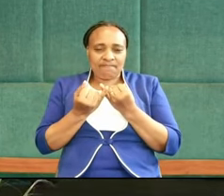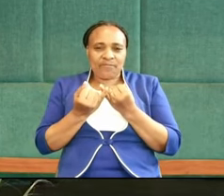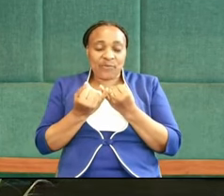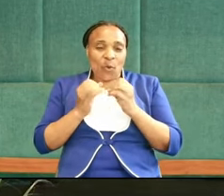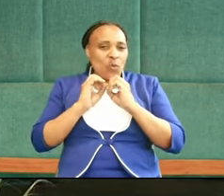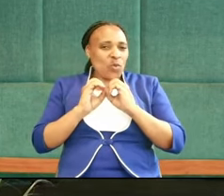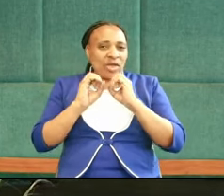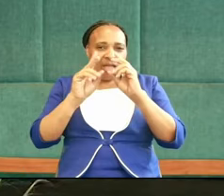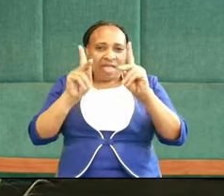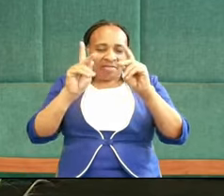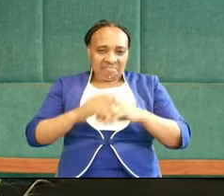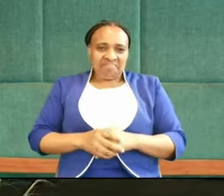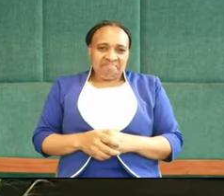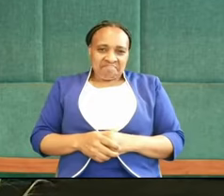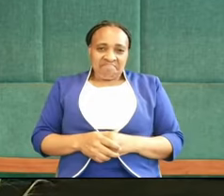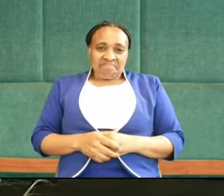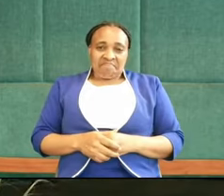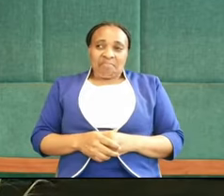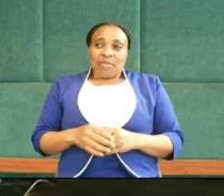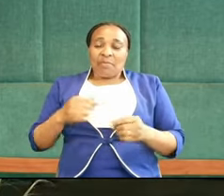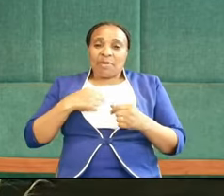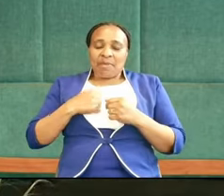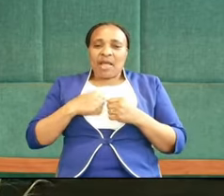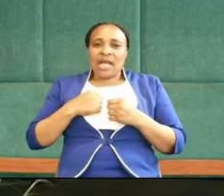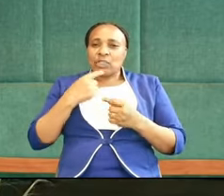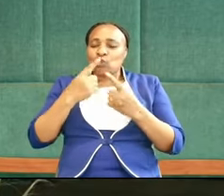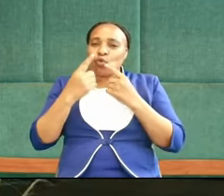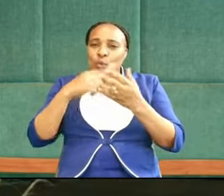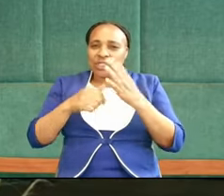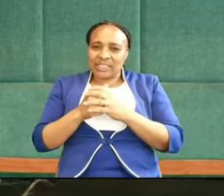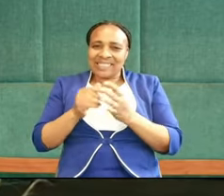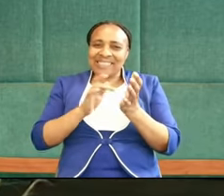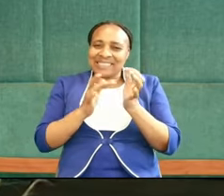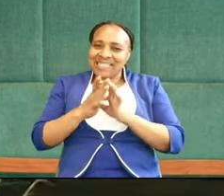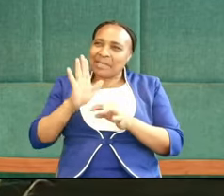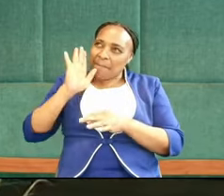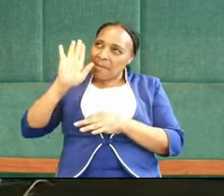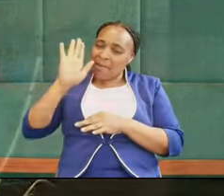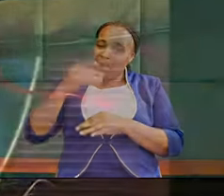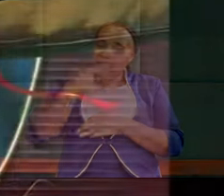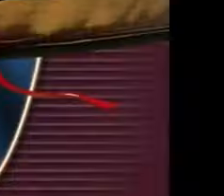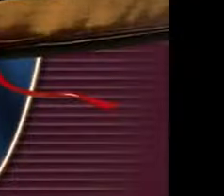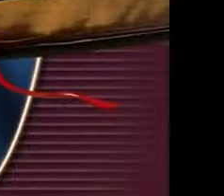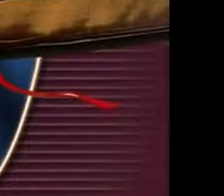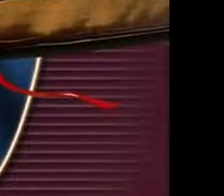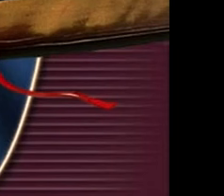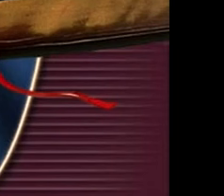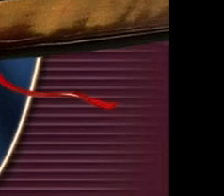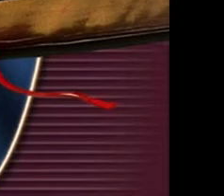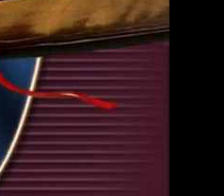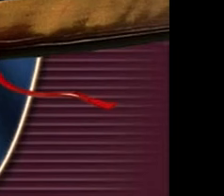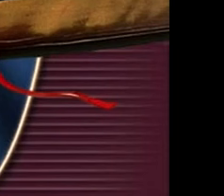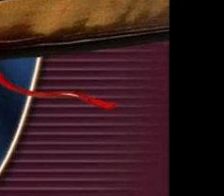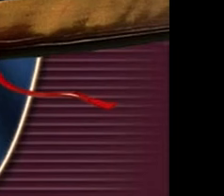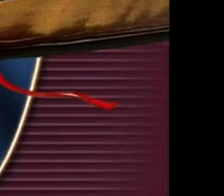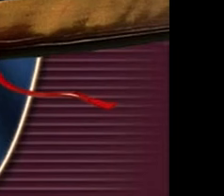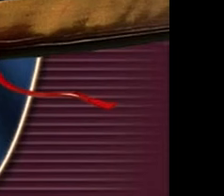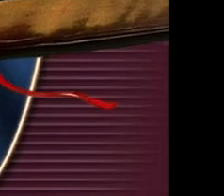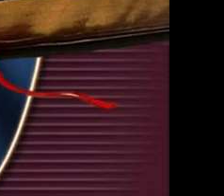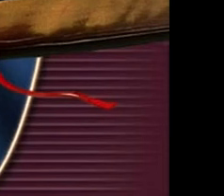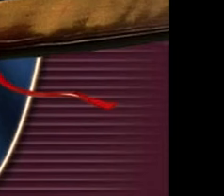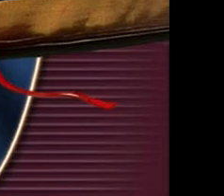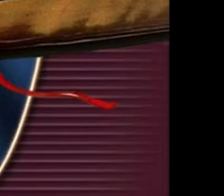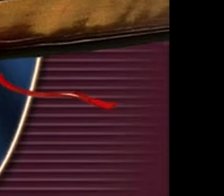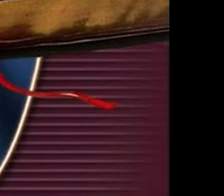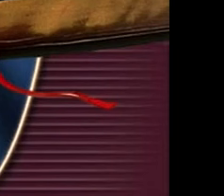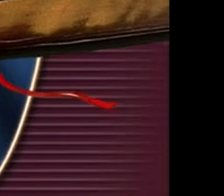All right. As I always do, it was Jesus himself who said, if you continue in my words,